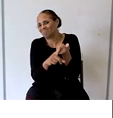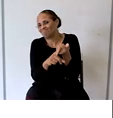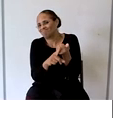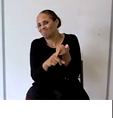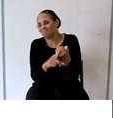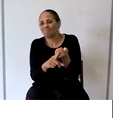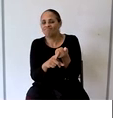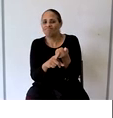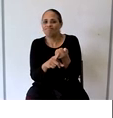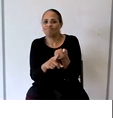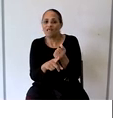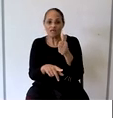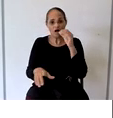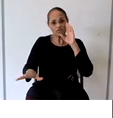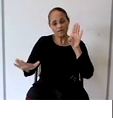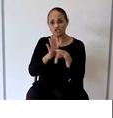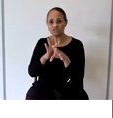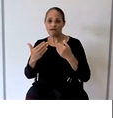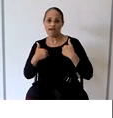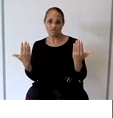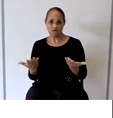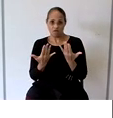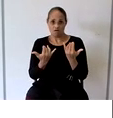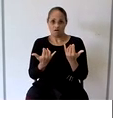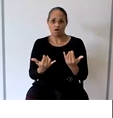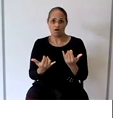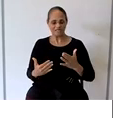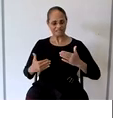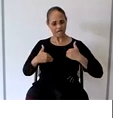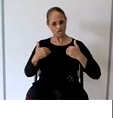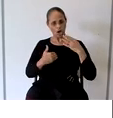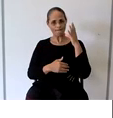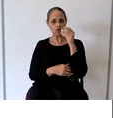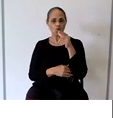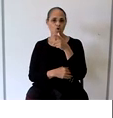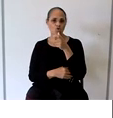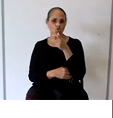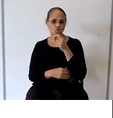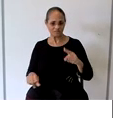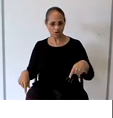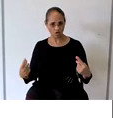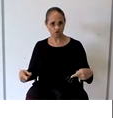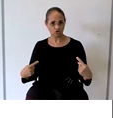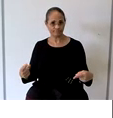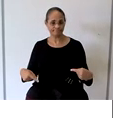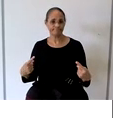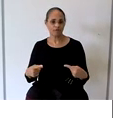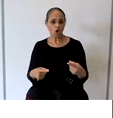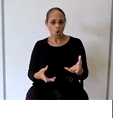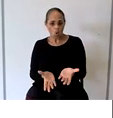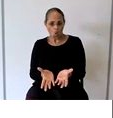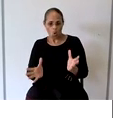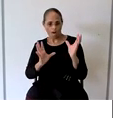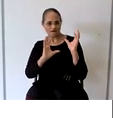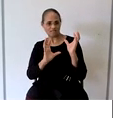And the other pictures I have here too are a young boy who is in a wheelchair holding a basketball